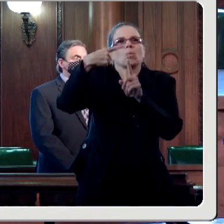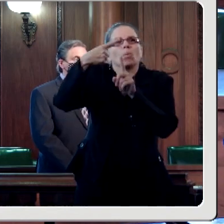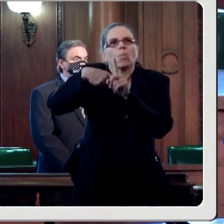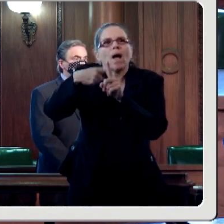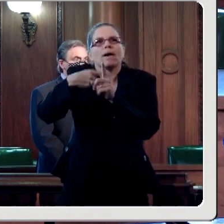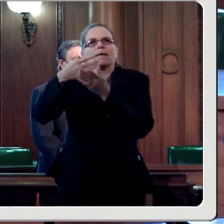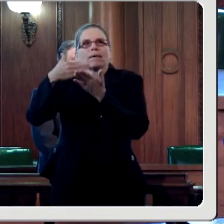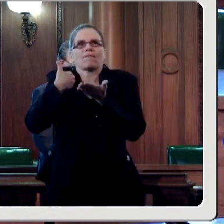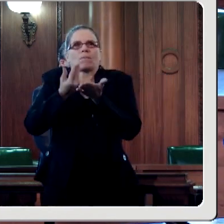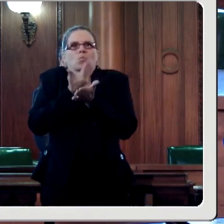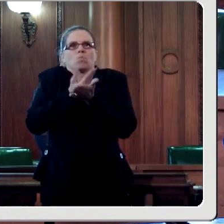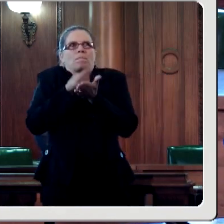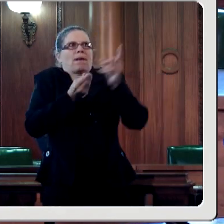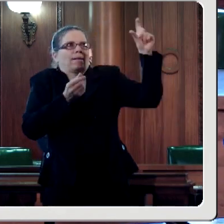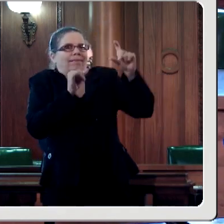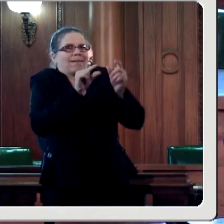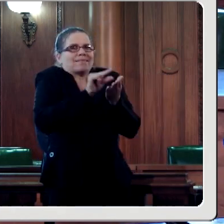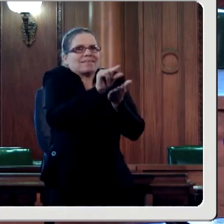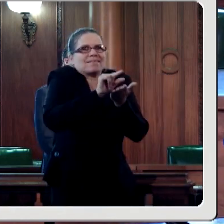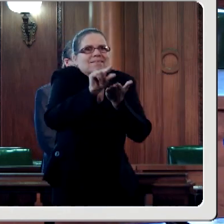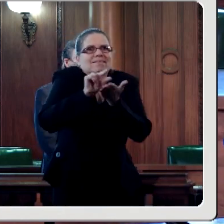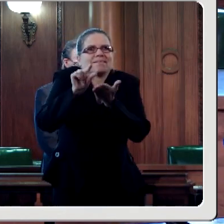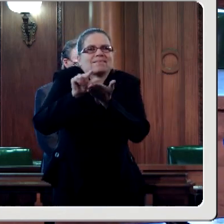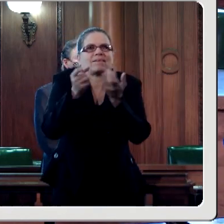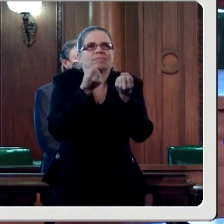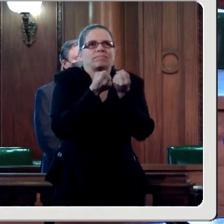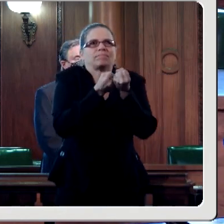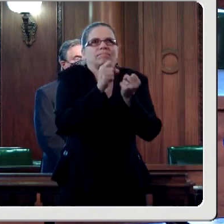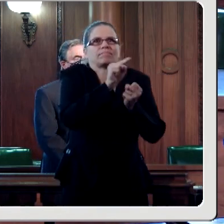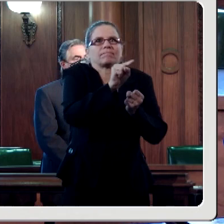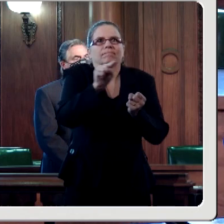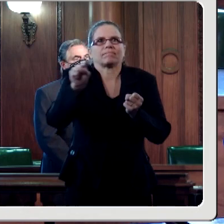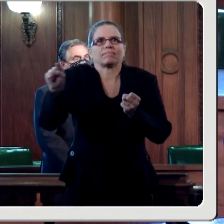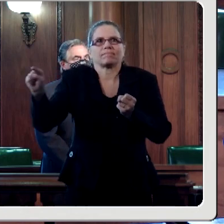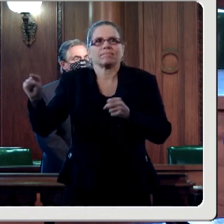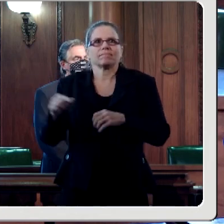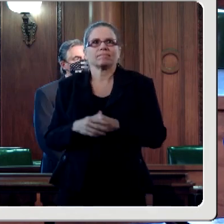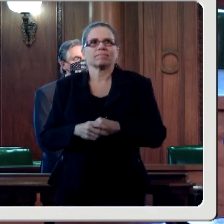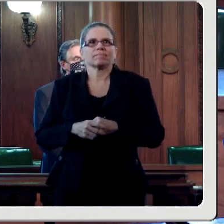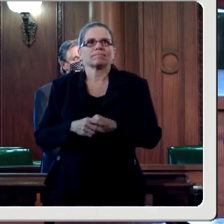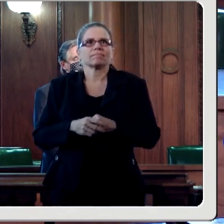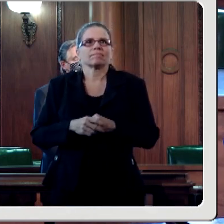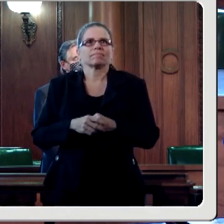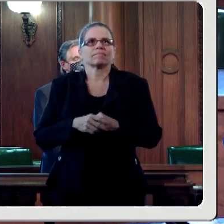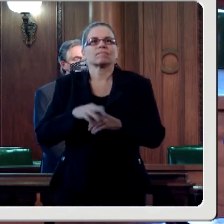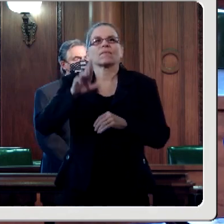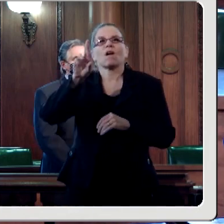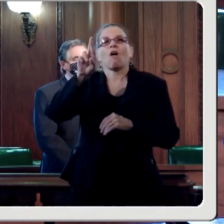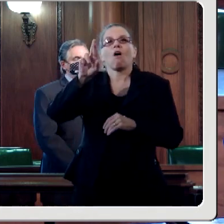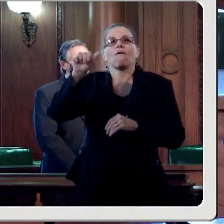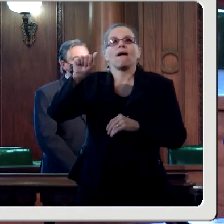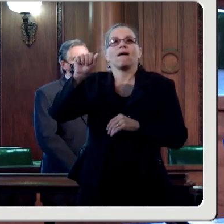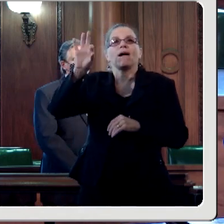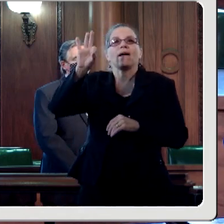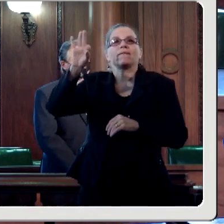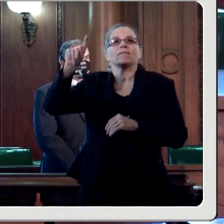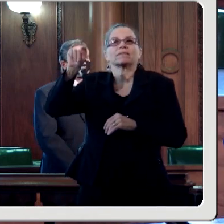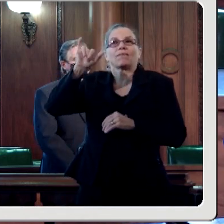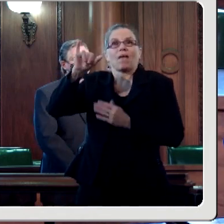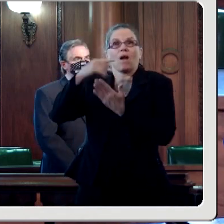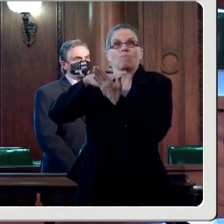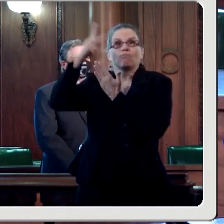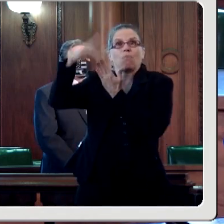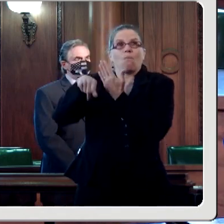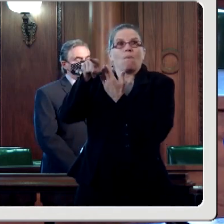residential relief through the RAFT program for families that are in transition. That's